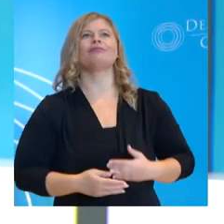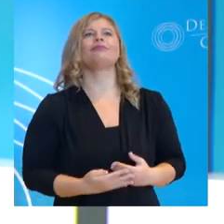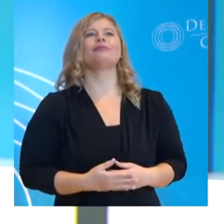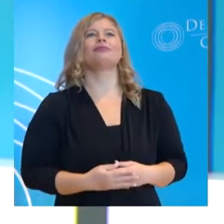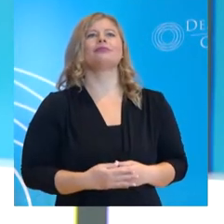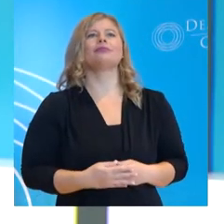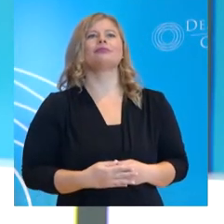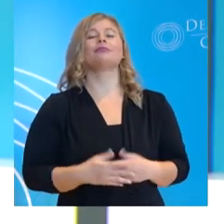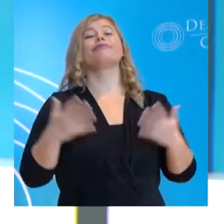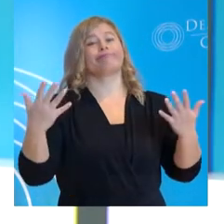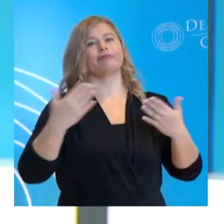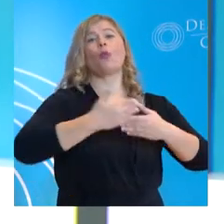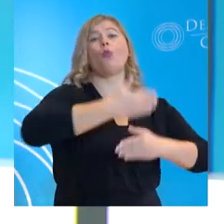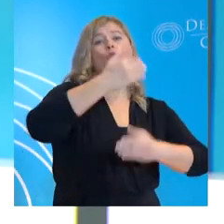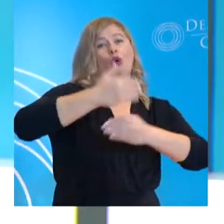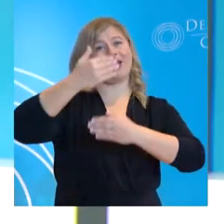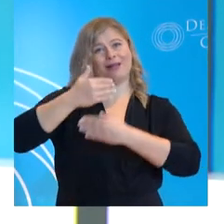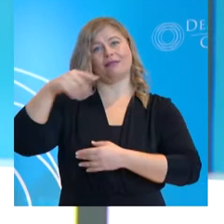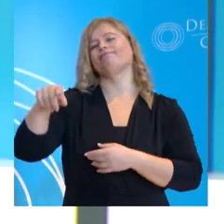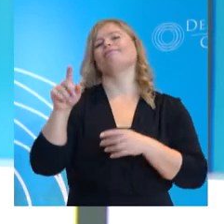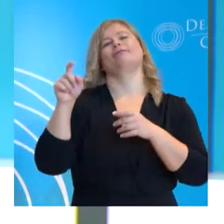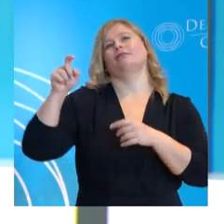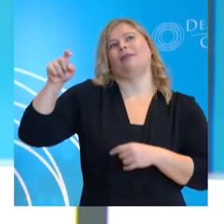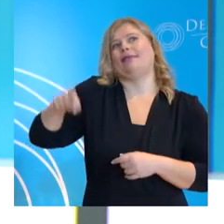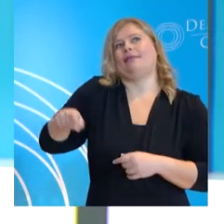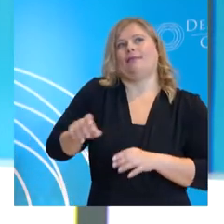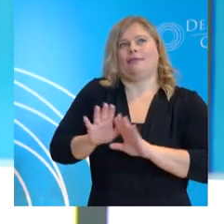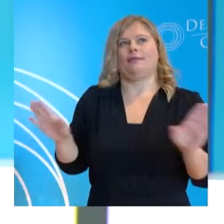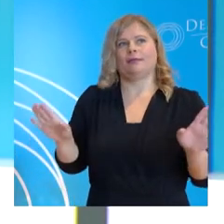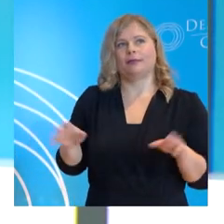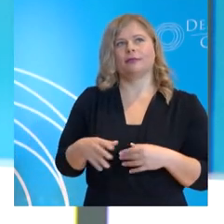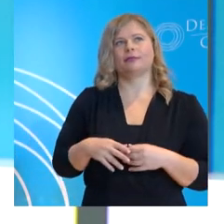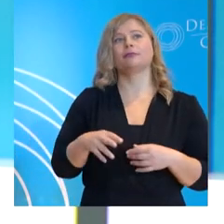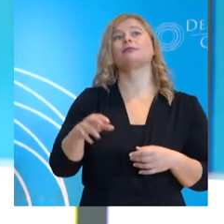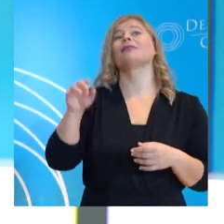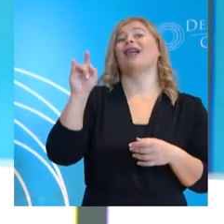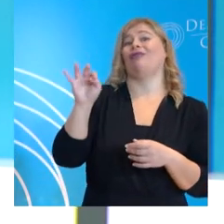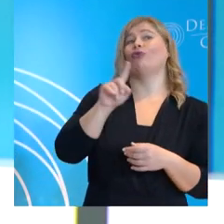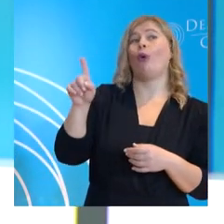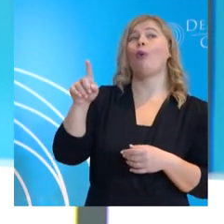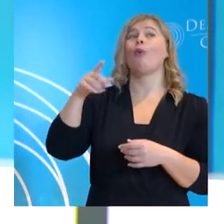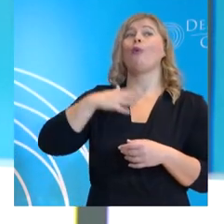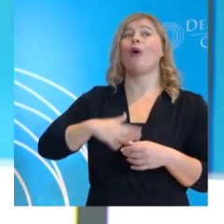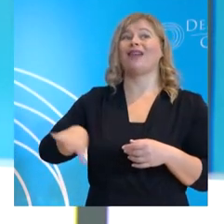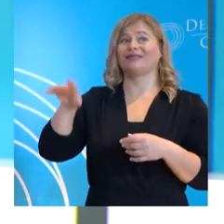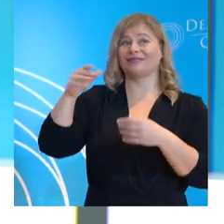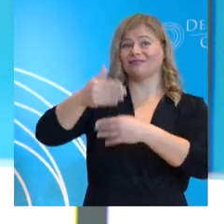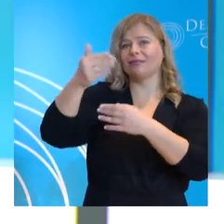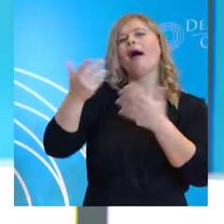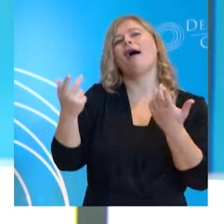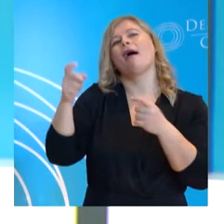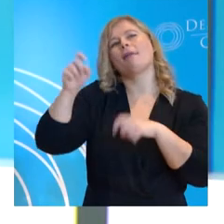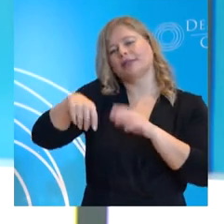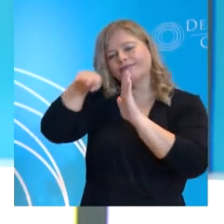is organized migration in a manner that does not endanger people and that actually serves their need.